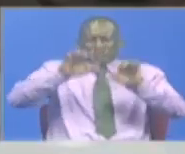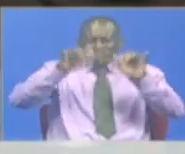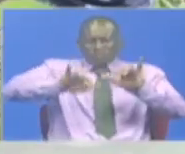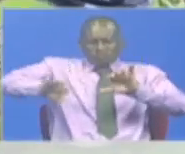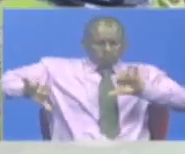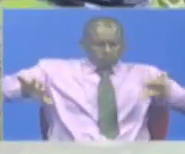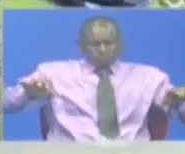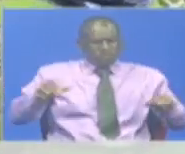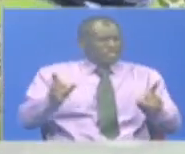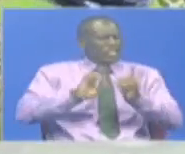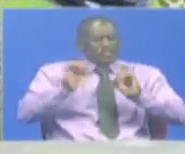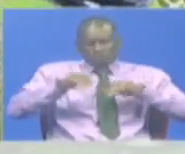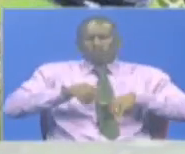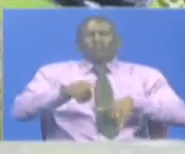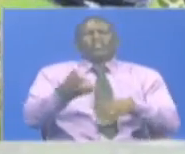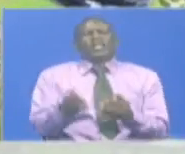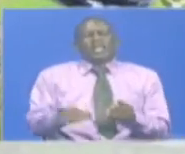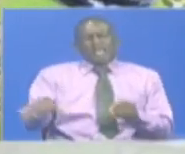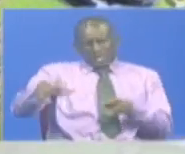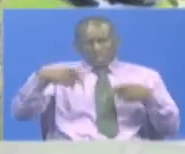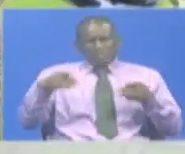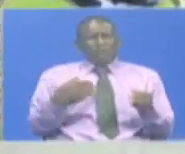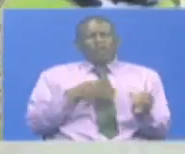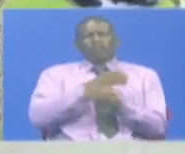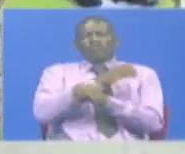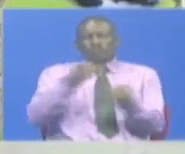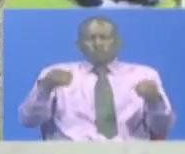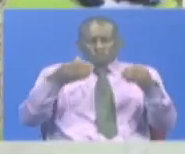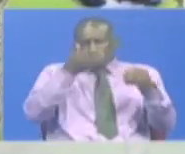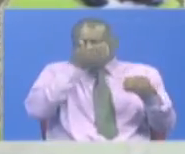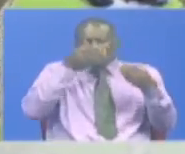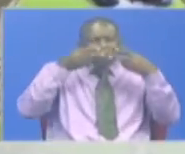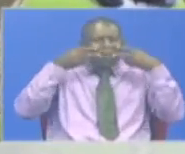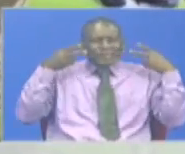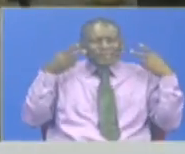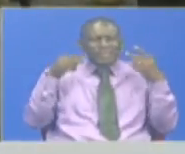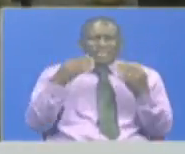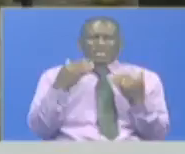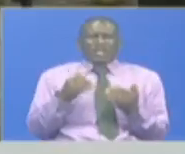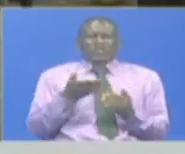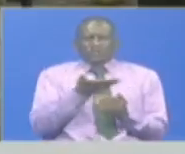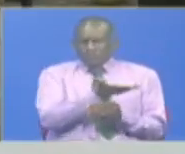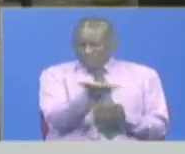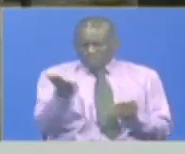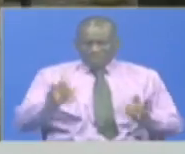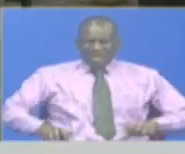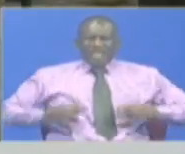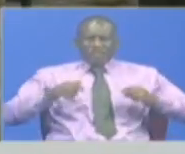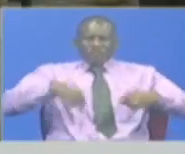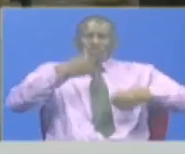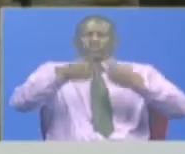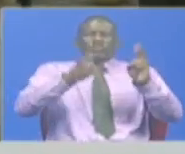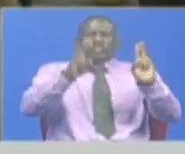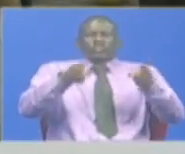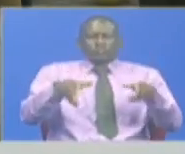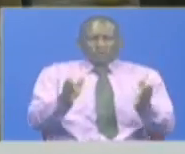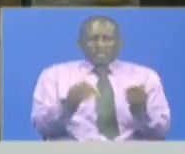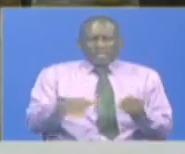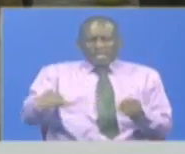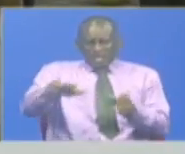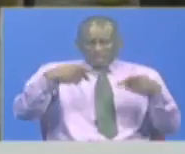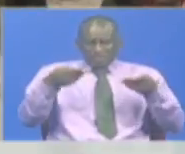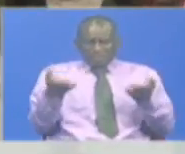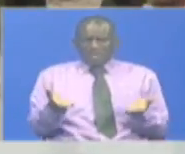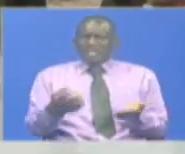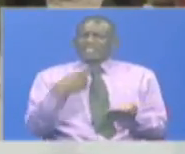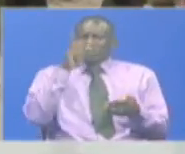all. Residents here do not wear masks, and for them, life continues as usual. Residents here say